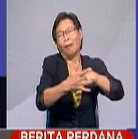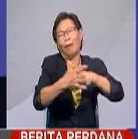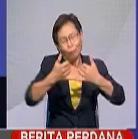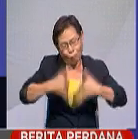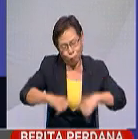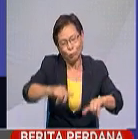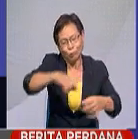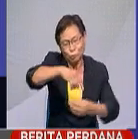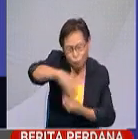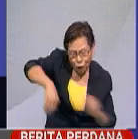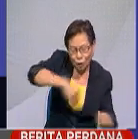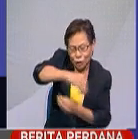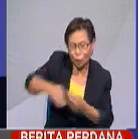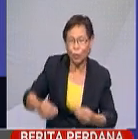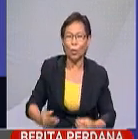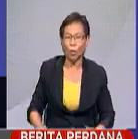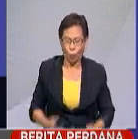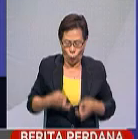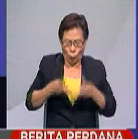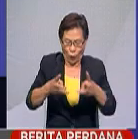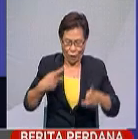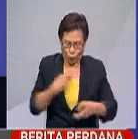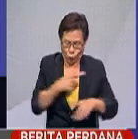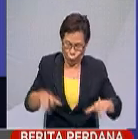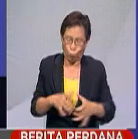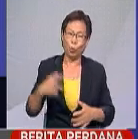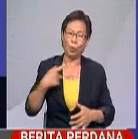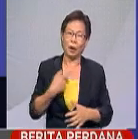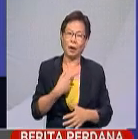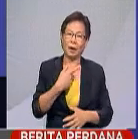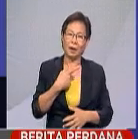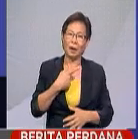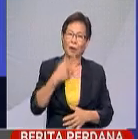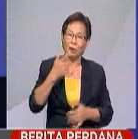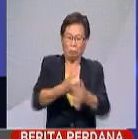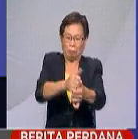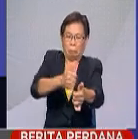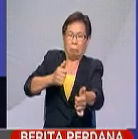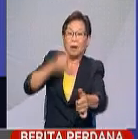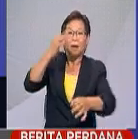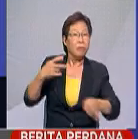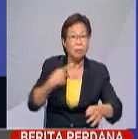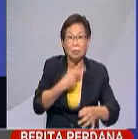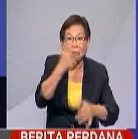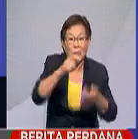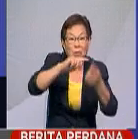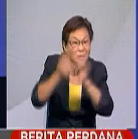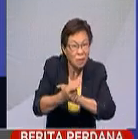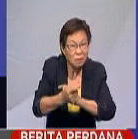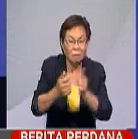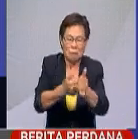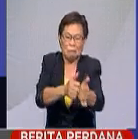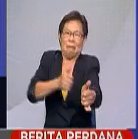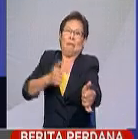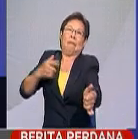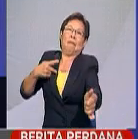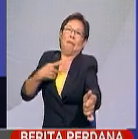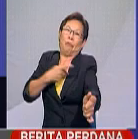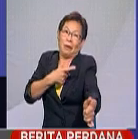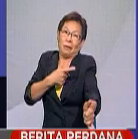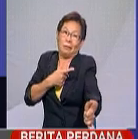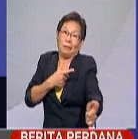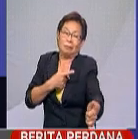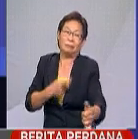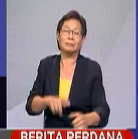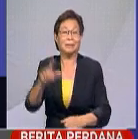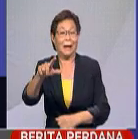do things, and we risk being left behind if we do not change as well. On the other